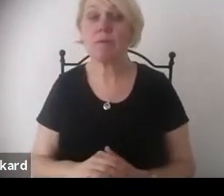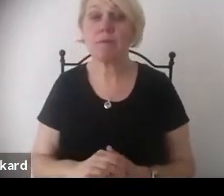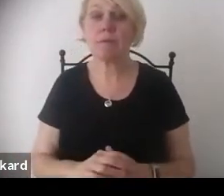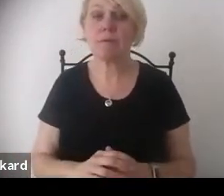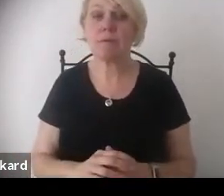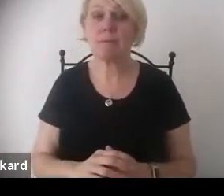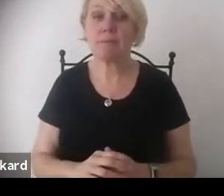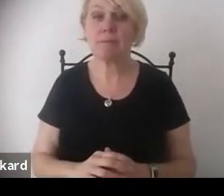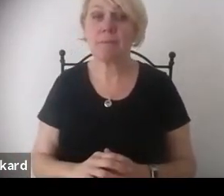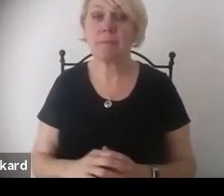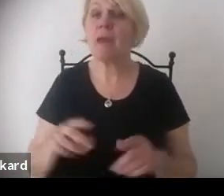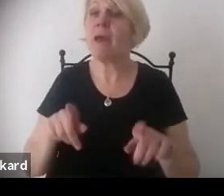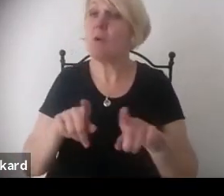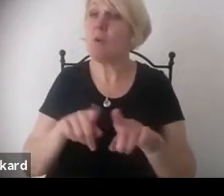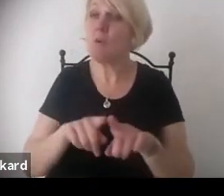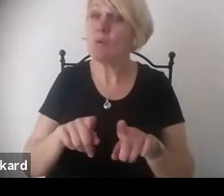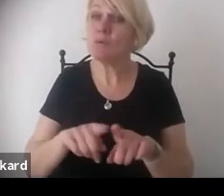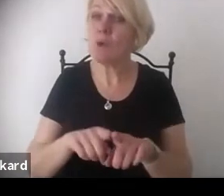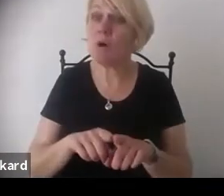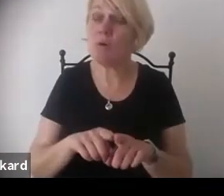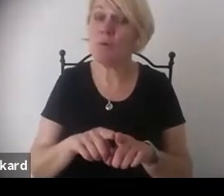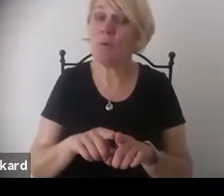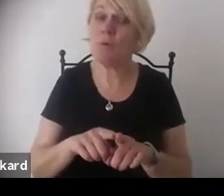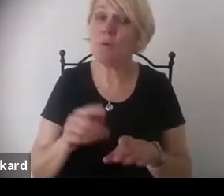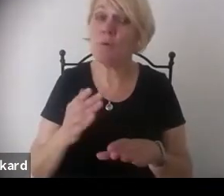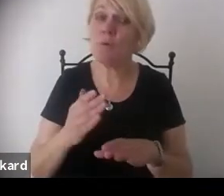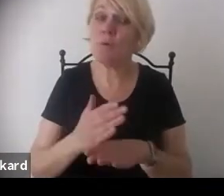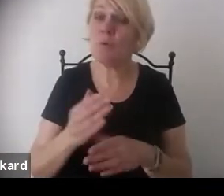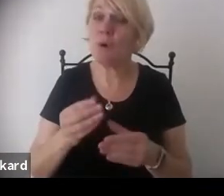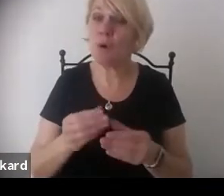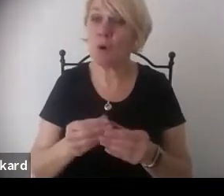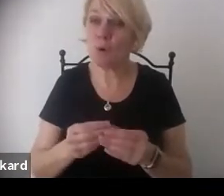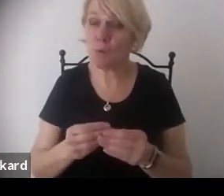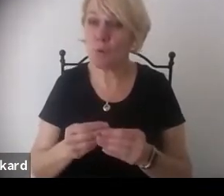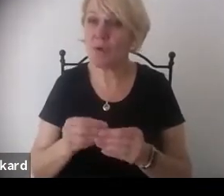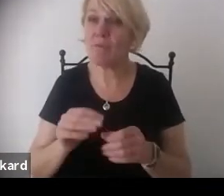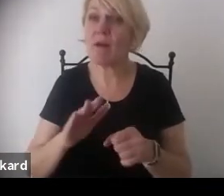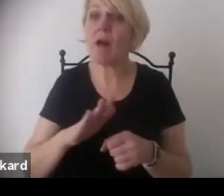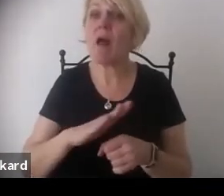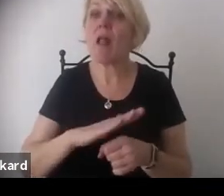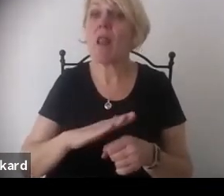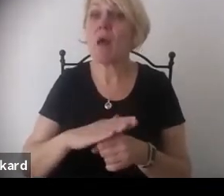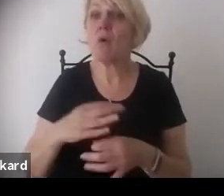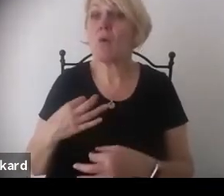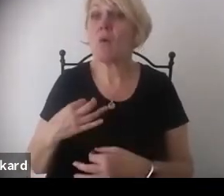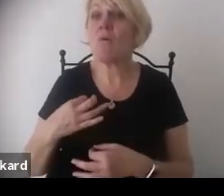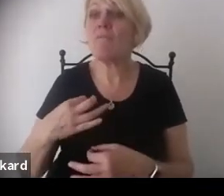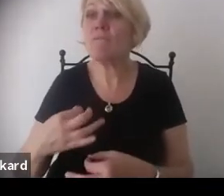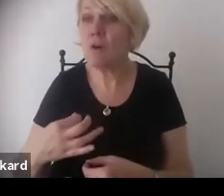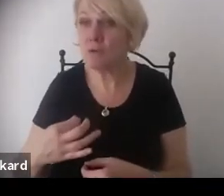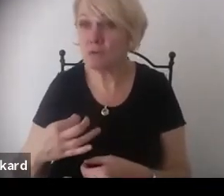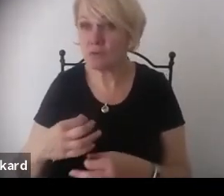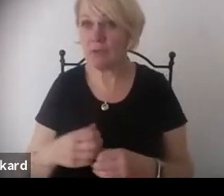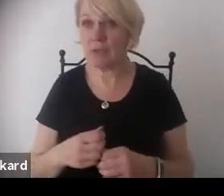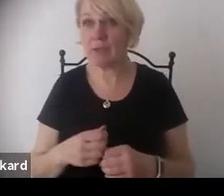mention, we also work very closely with local voluntary organisations, and I'm aware some of you